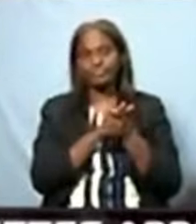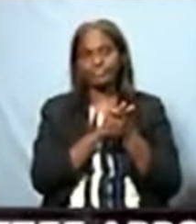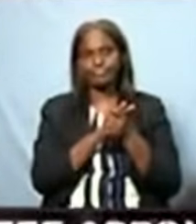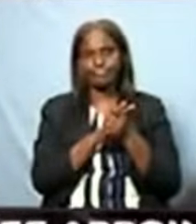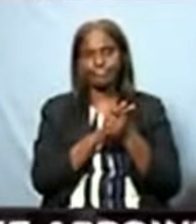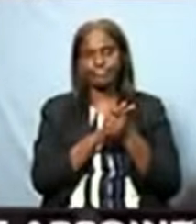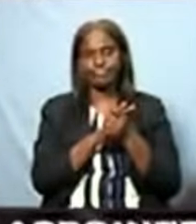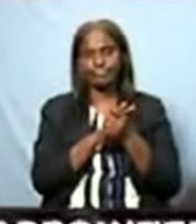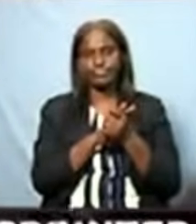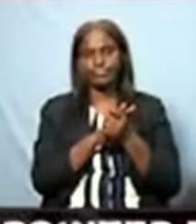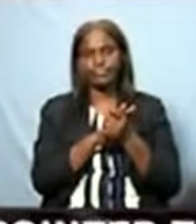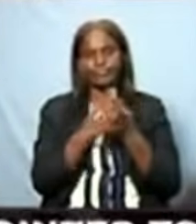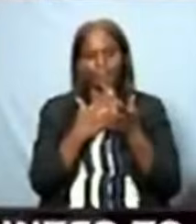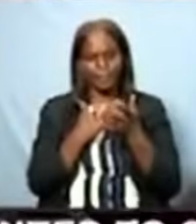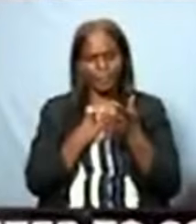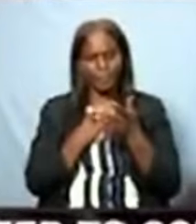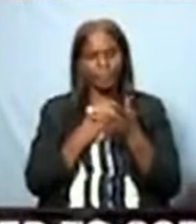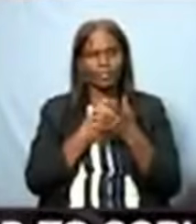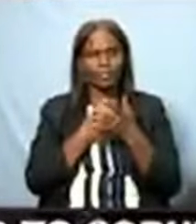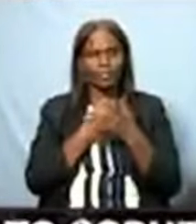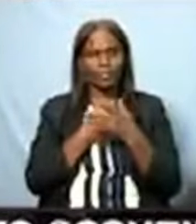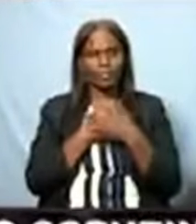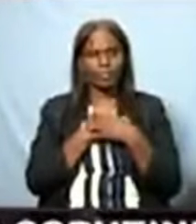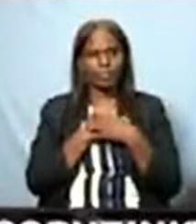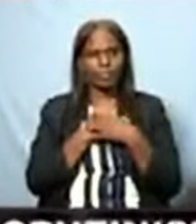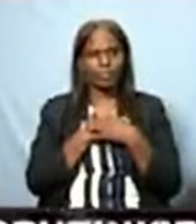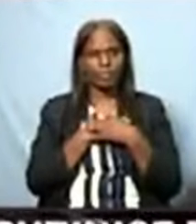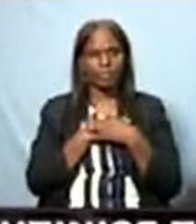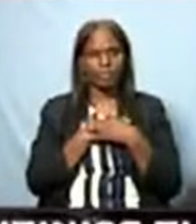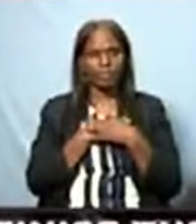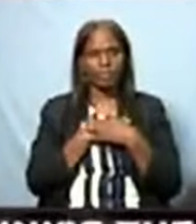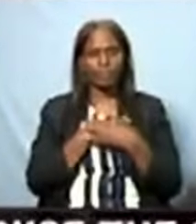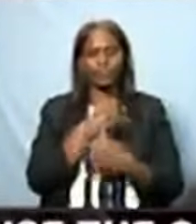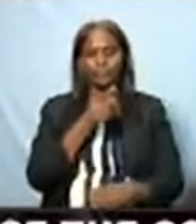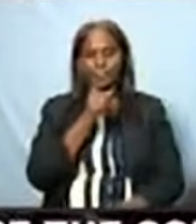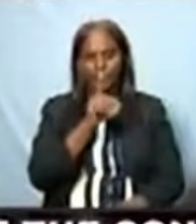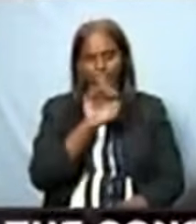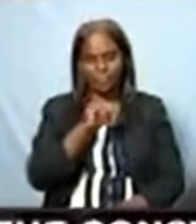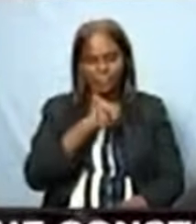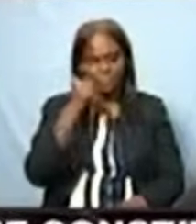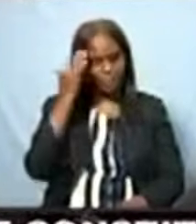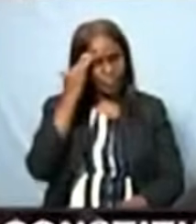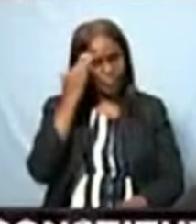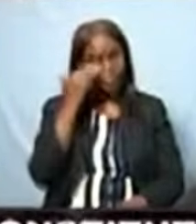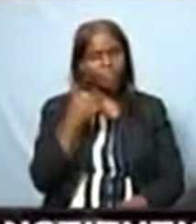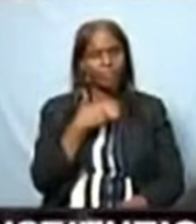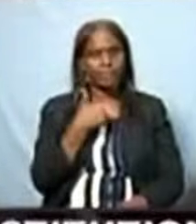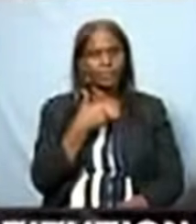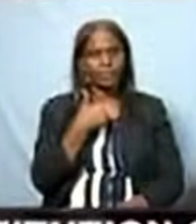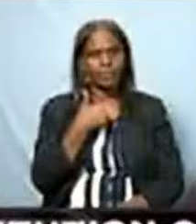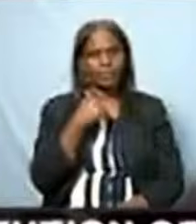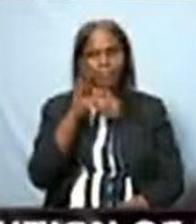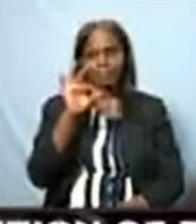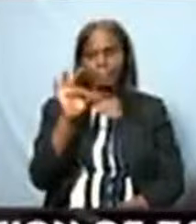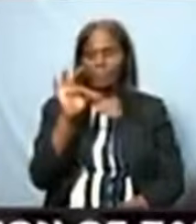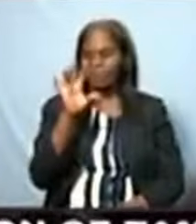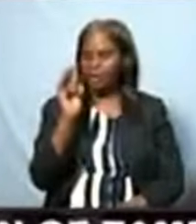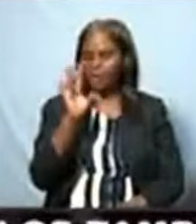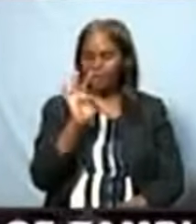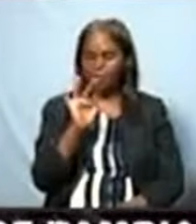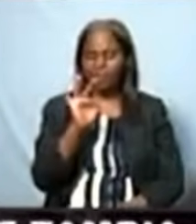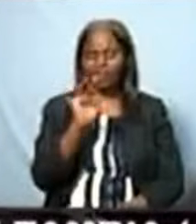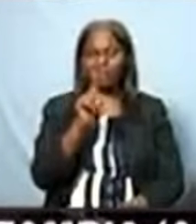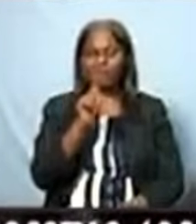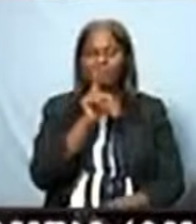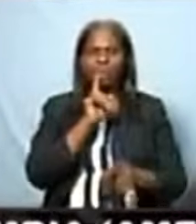is my considered view that we bear in mind Article 79, which